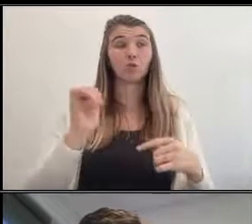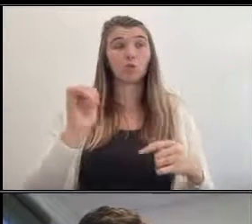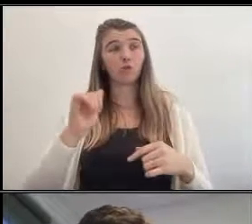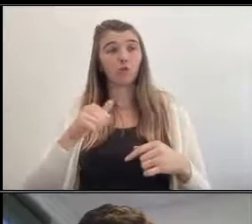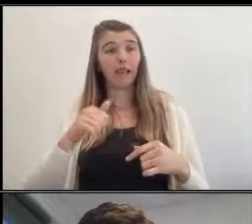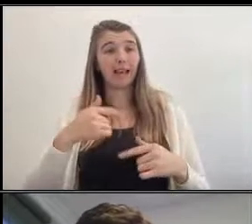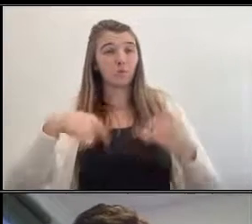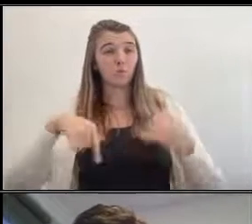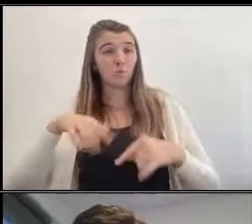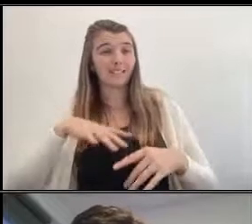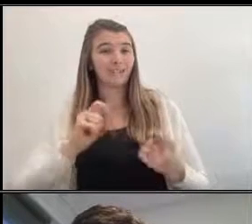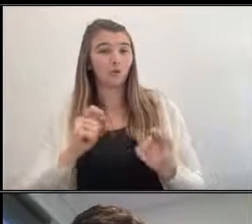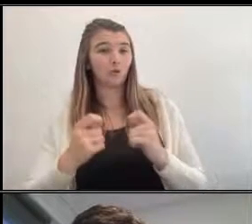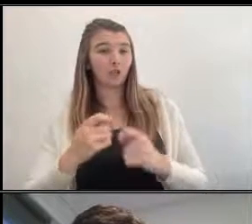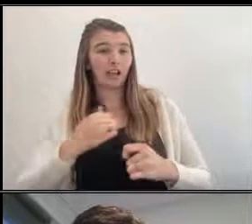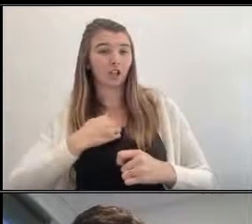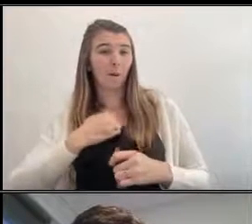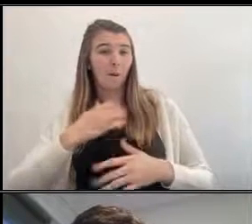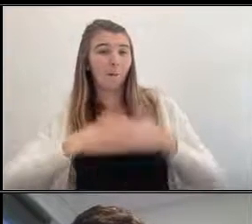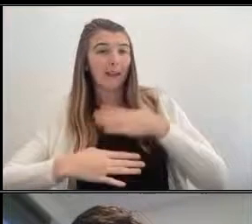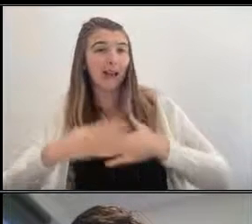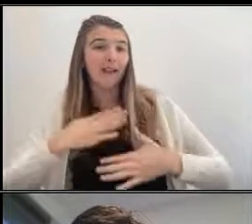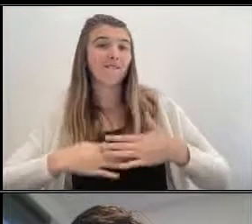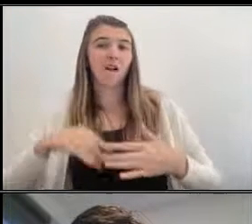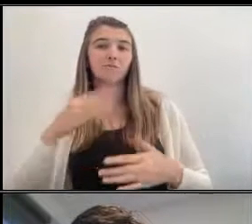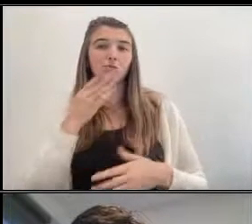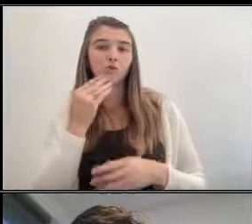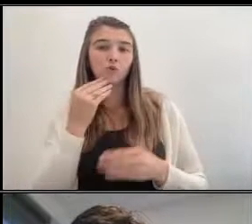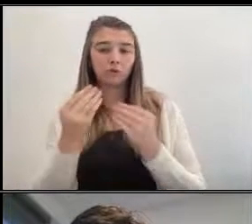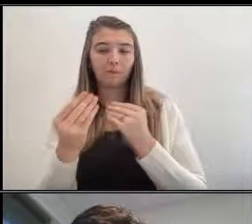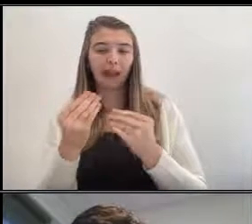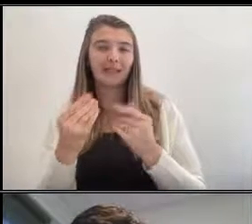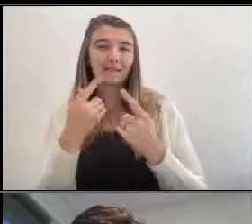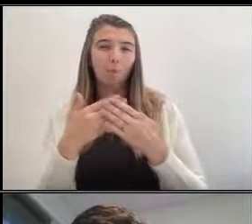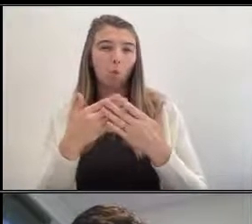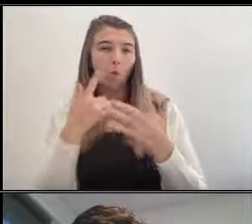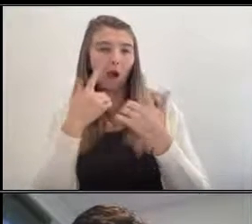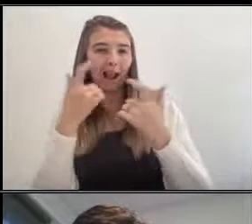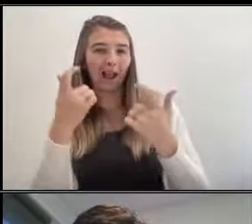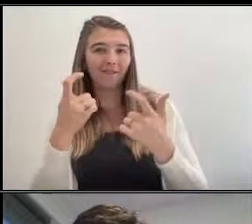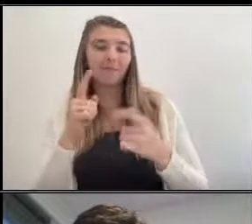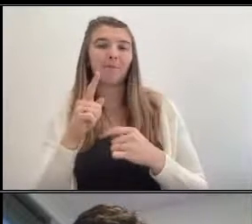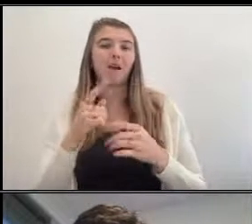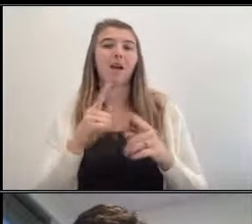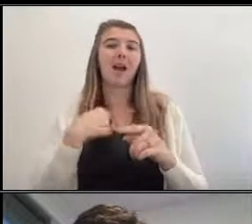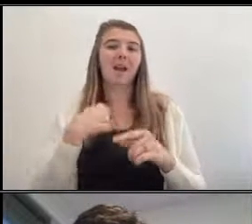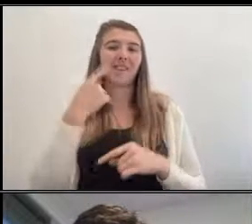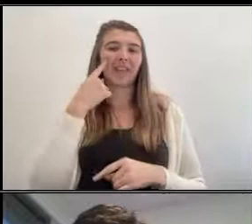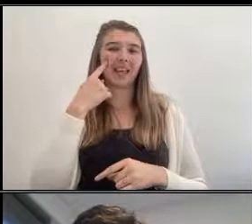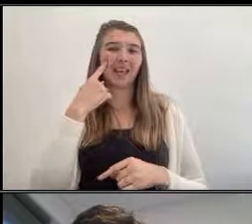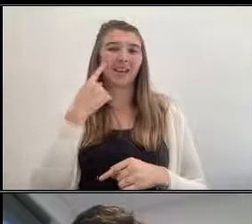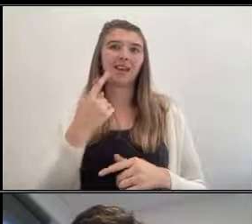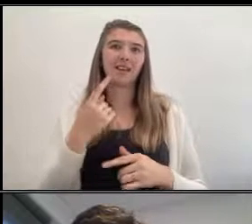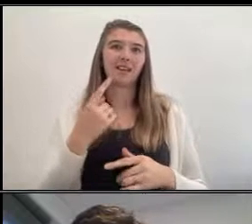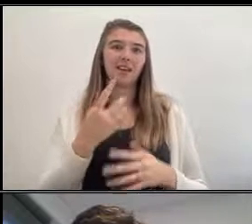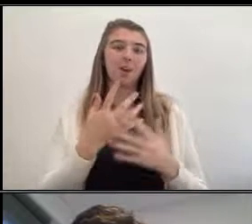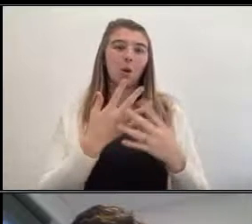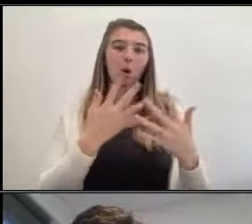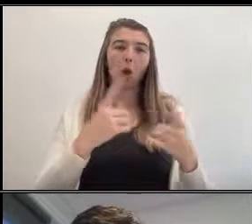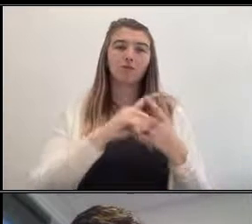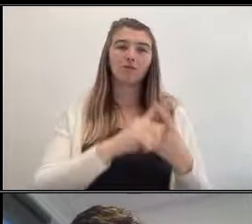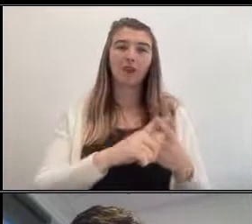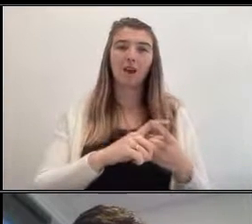careful about how we use plastic, but also then apply science, obviously. And for example, there are